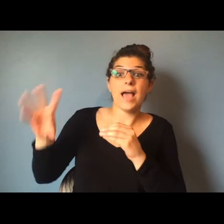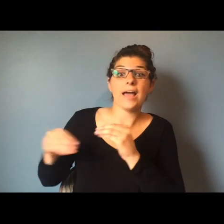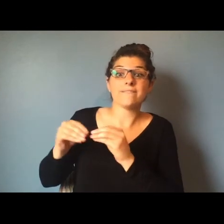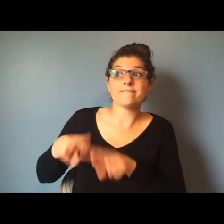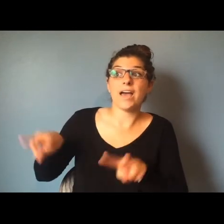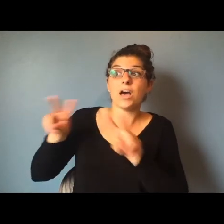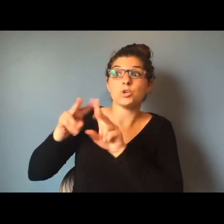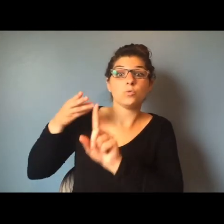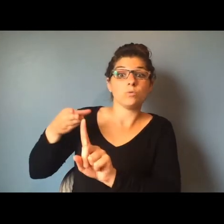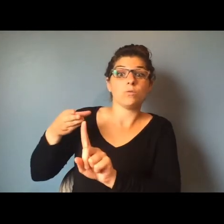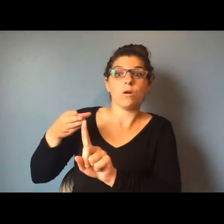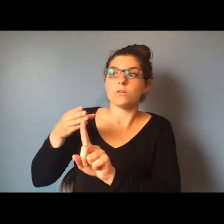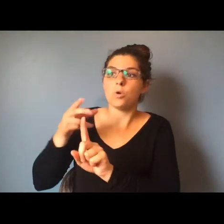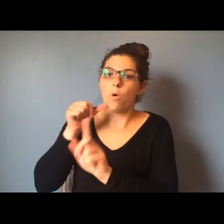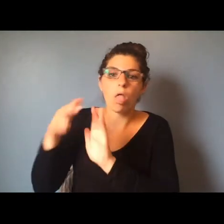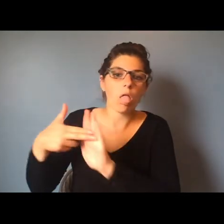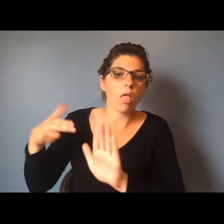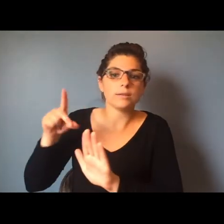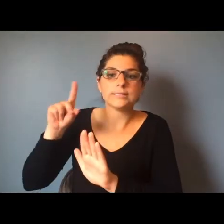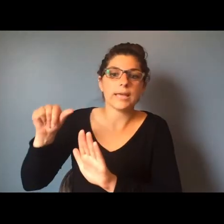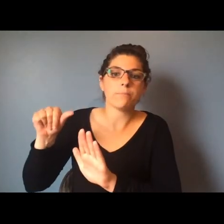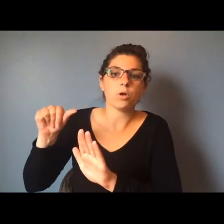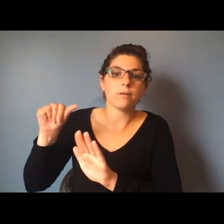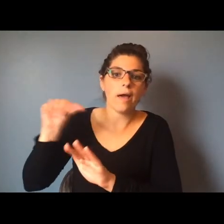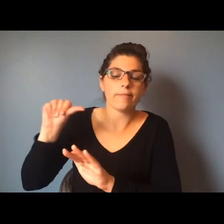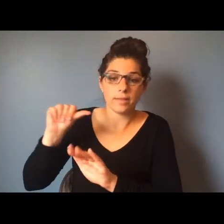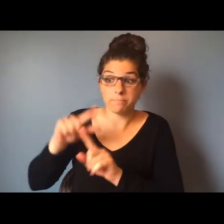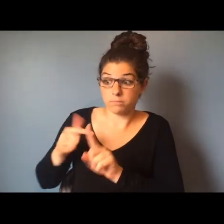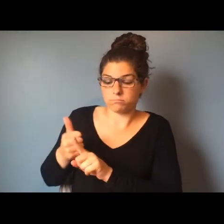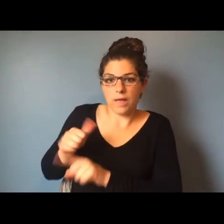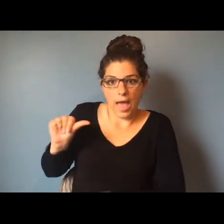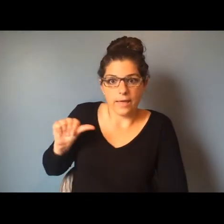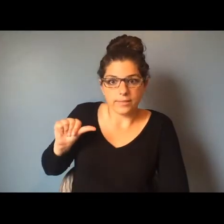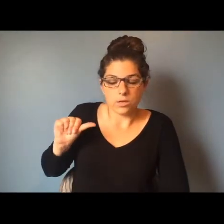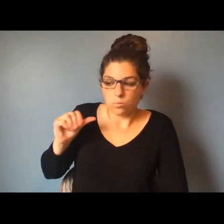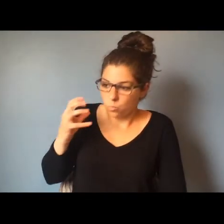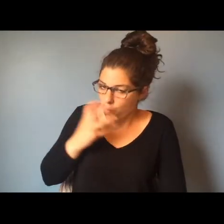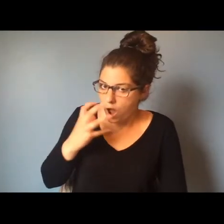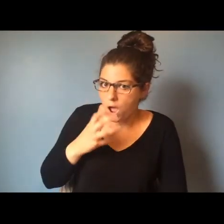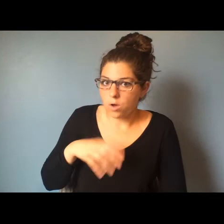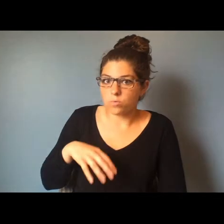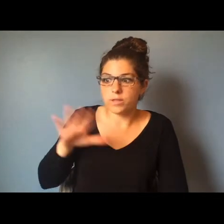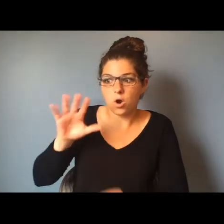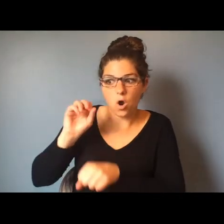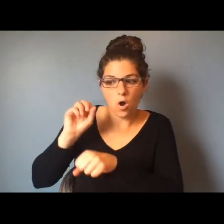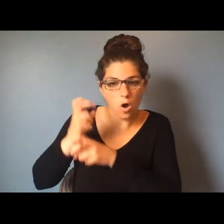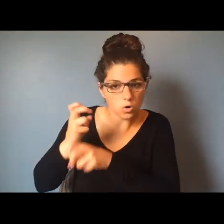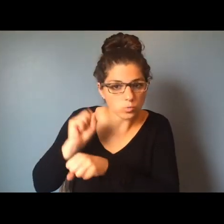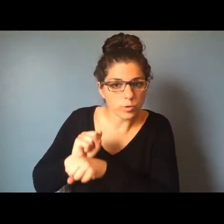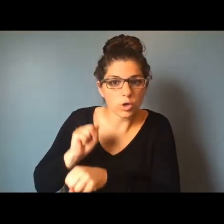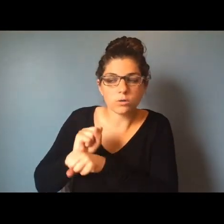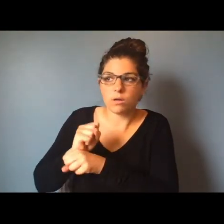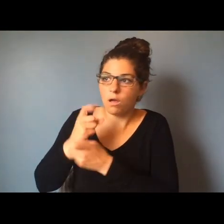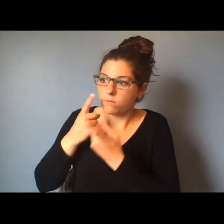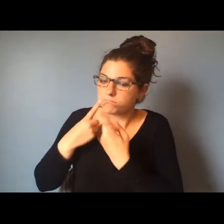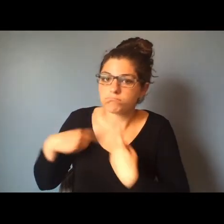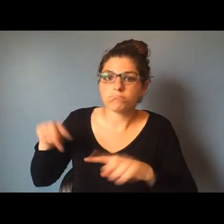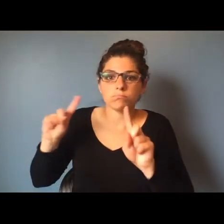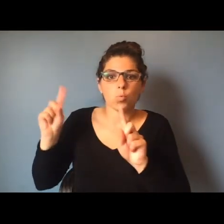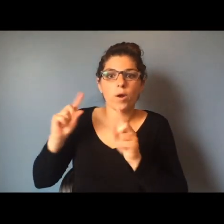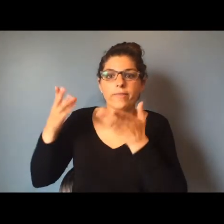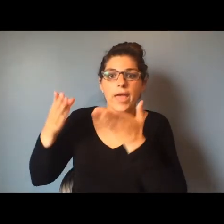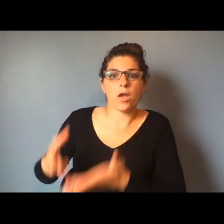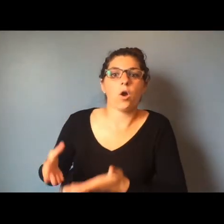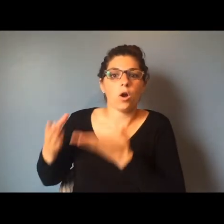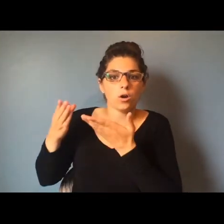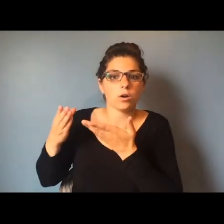because they don't see them as a disabled athlete, but an athlete, and adding value to like their hard work and their efforts to get to where they are,